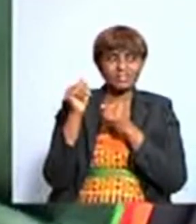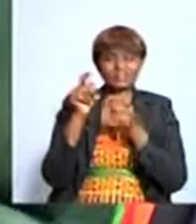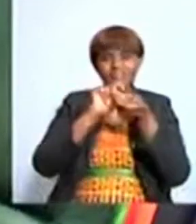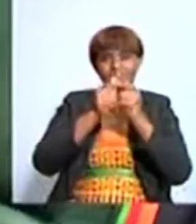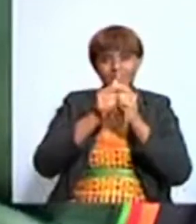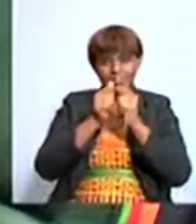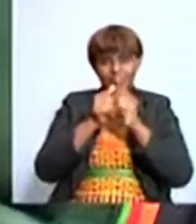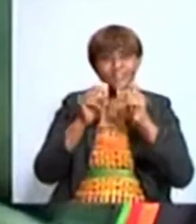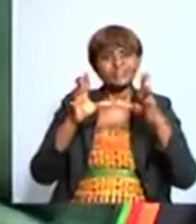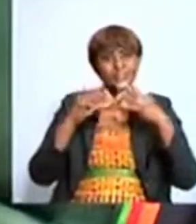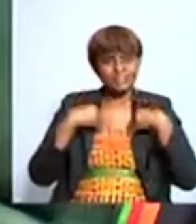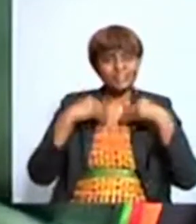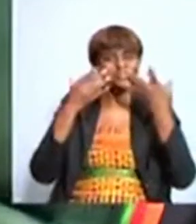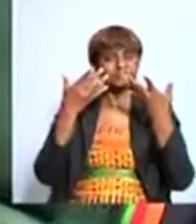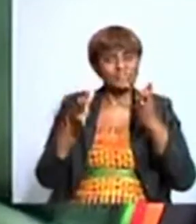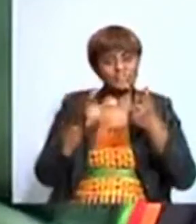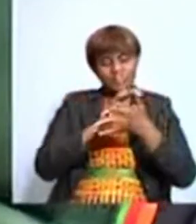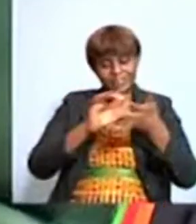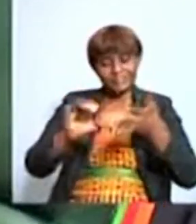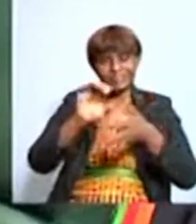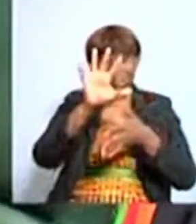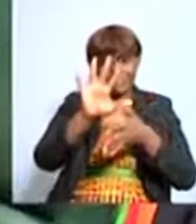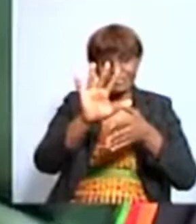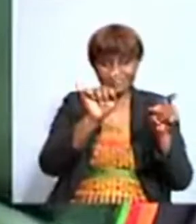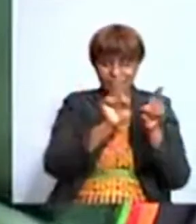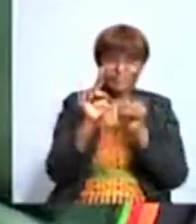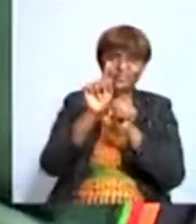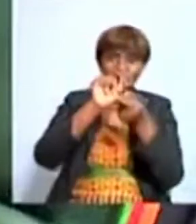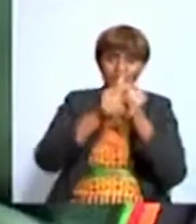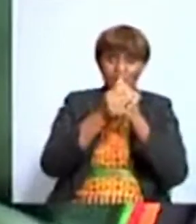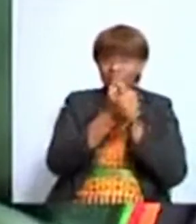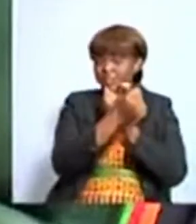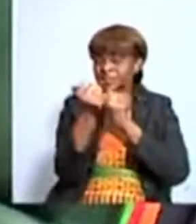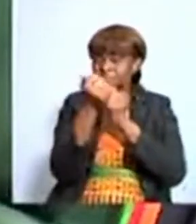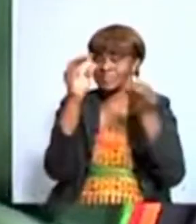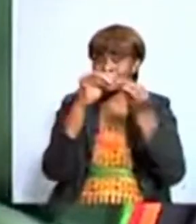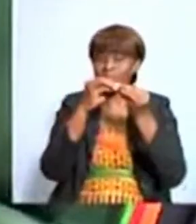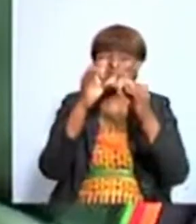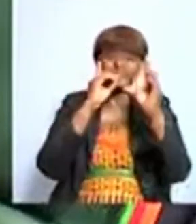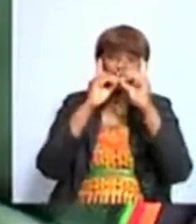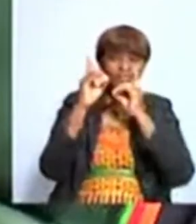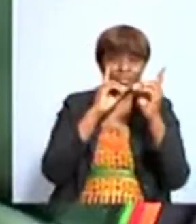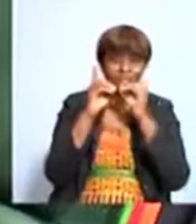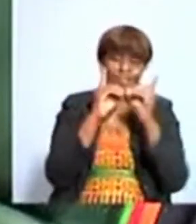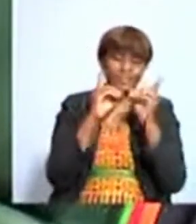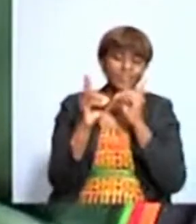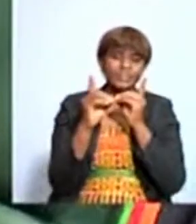Amendment is agreed to. Clause 5 as amended. Any further debate?